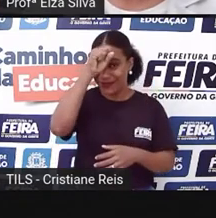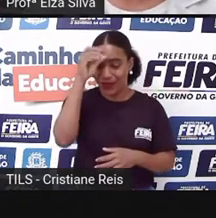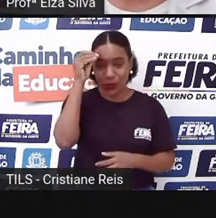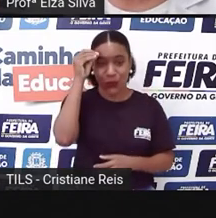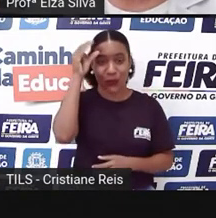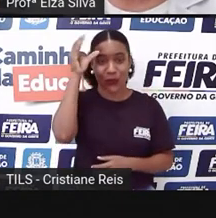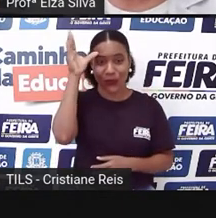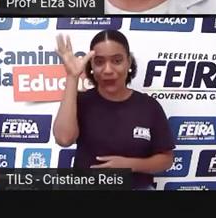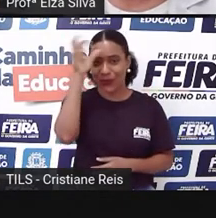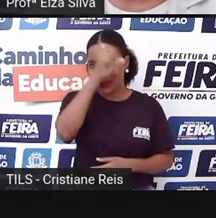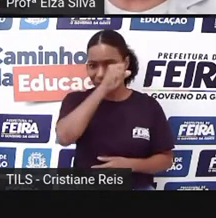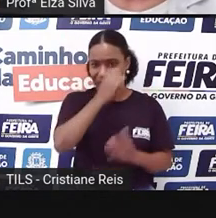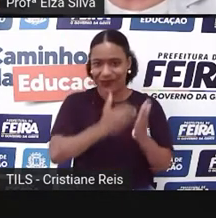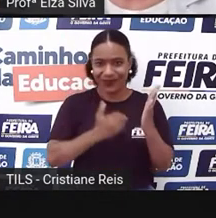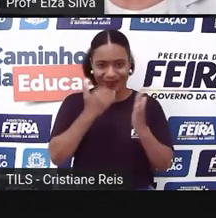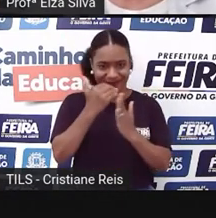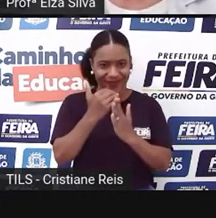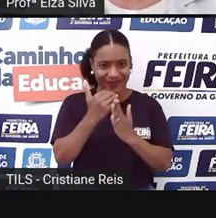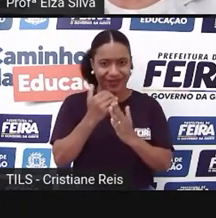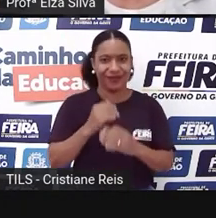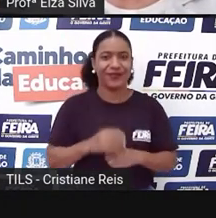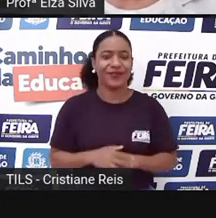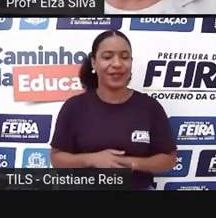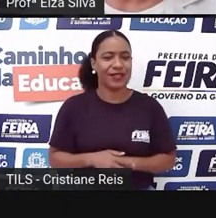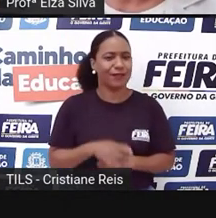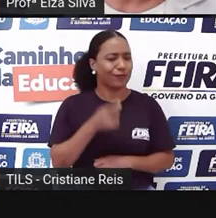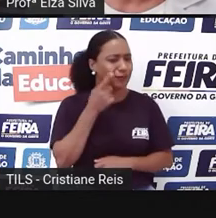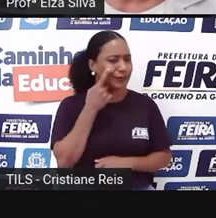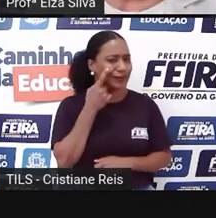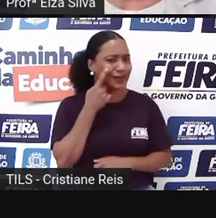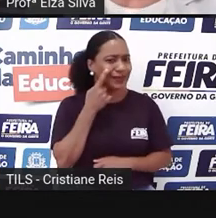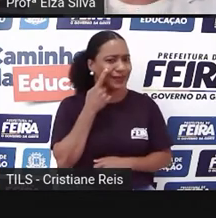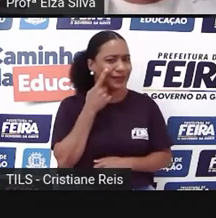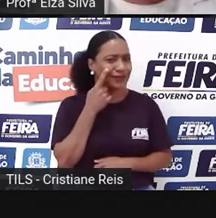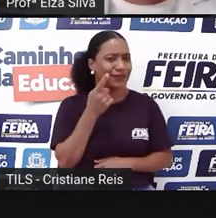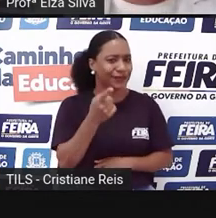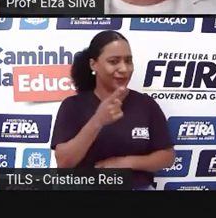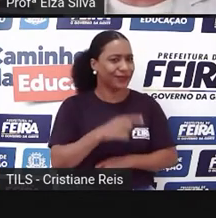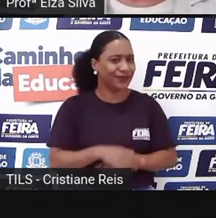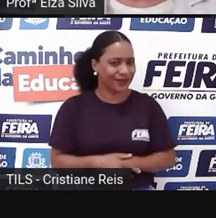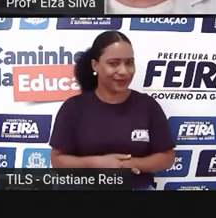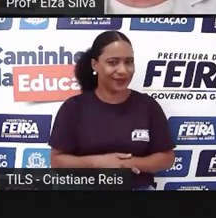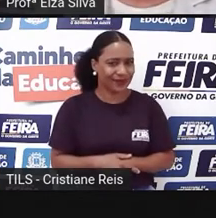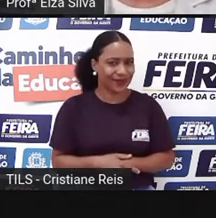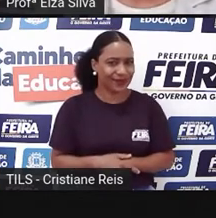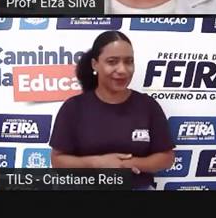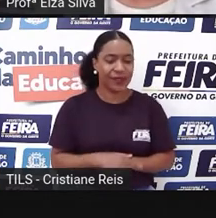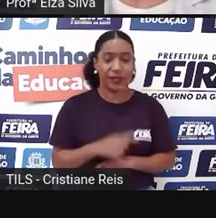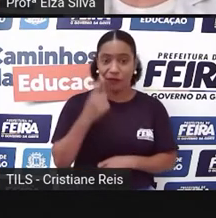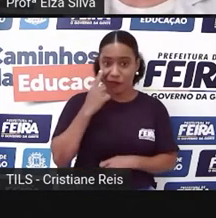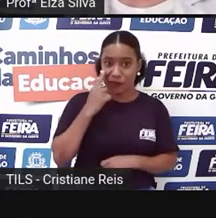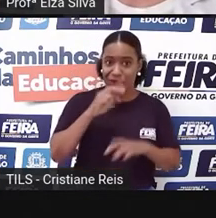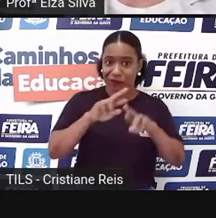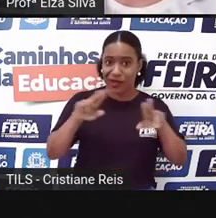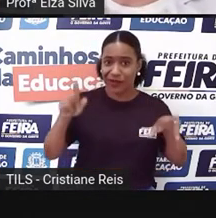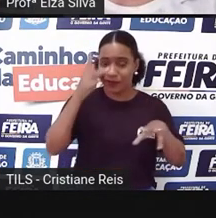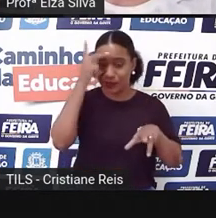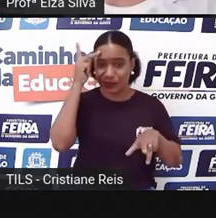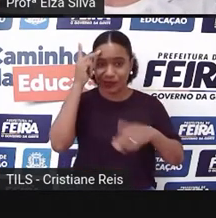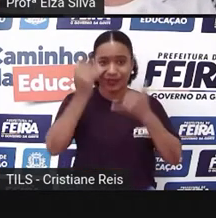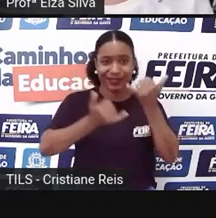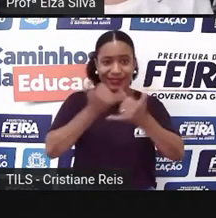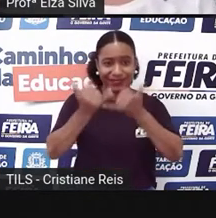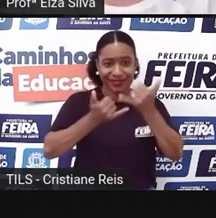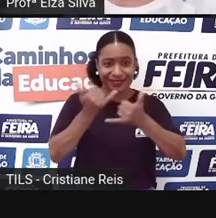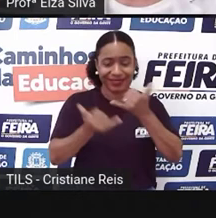a partir de agora, ok? Vocês observaram quais são os hobbies que essas